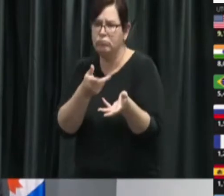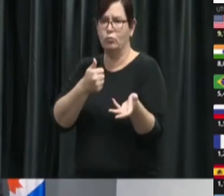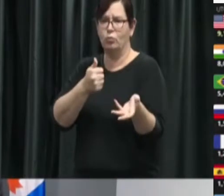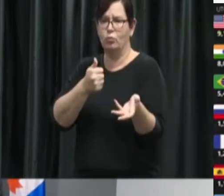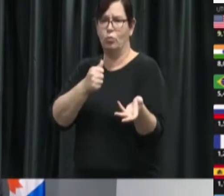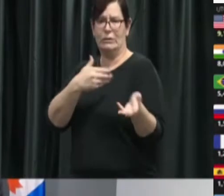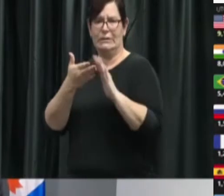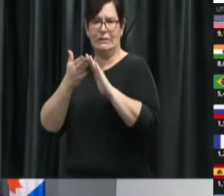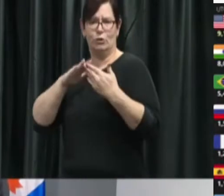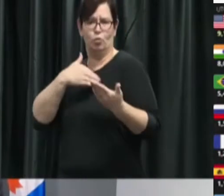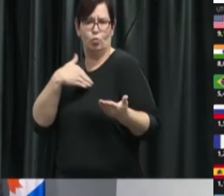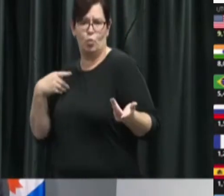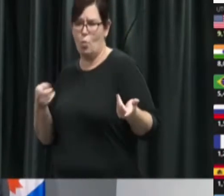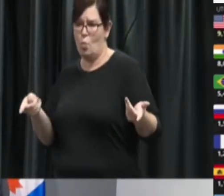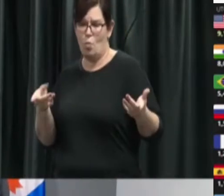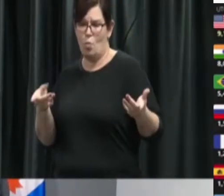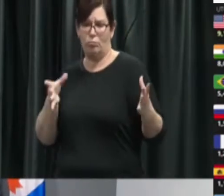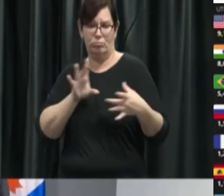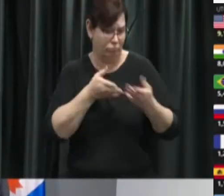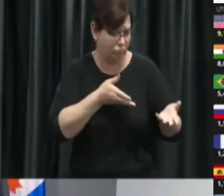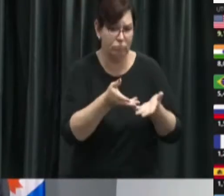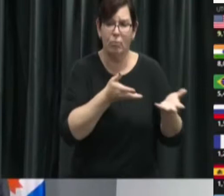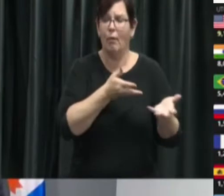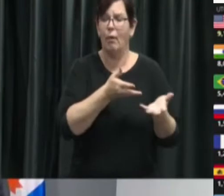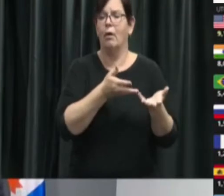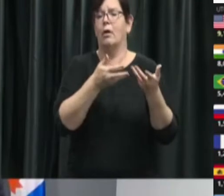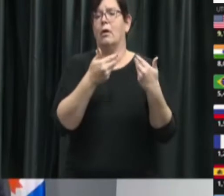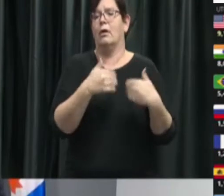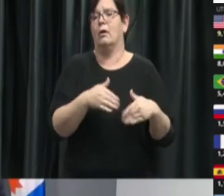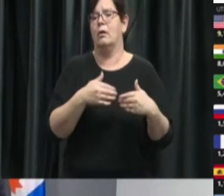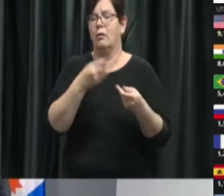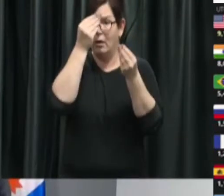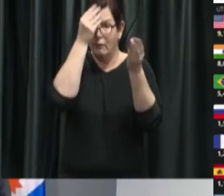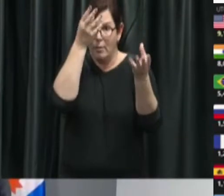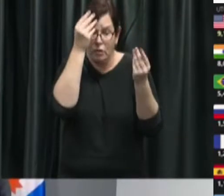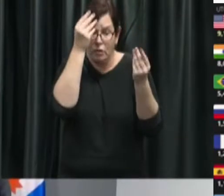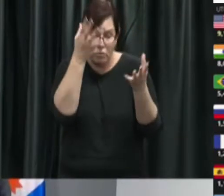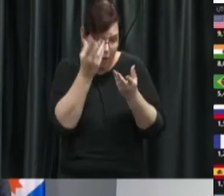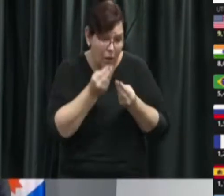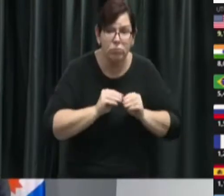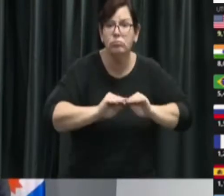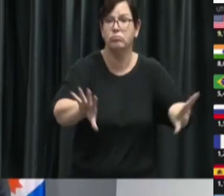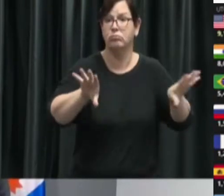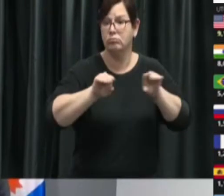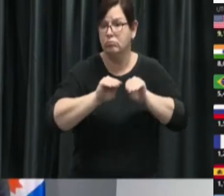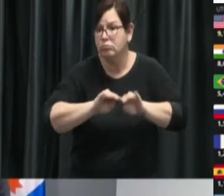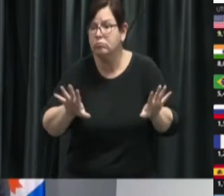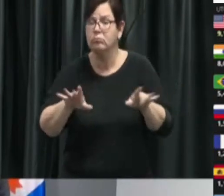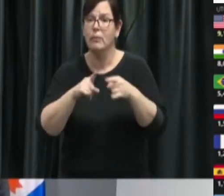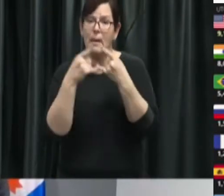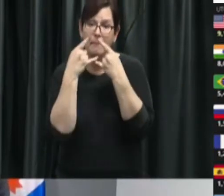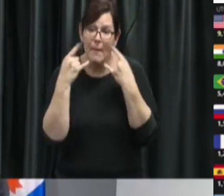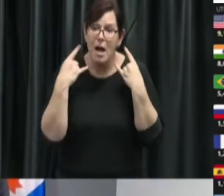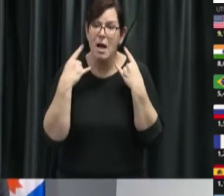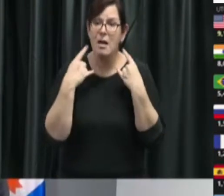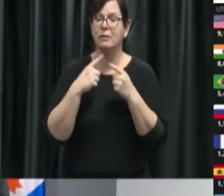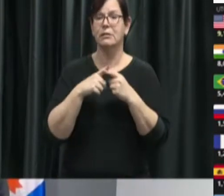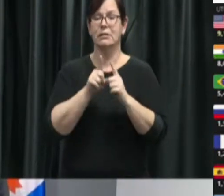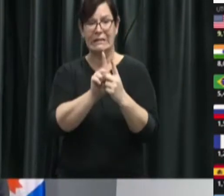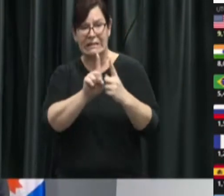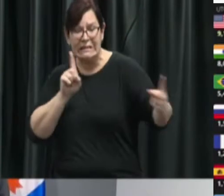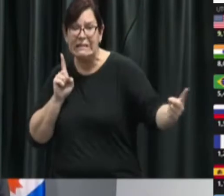That work helped to make sure that we got information to communities around masking protocols, physical distancing, virtual programs